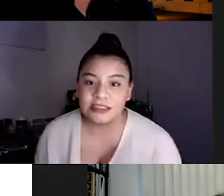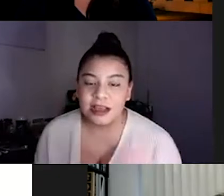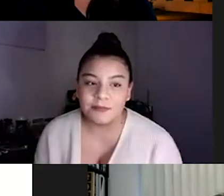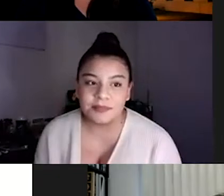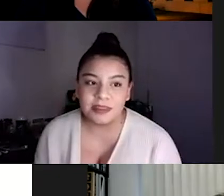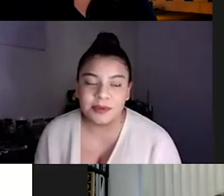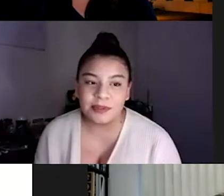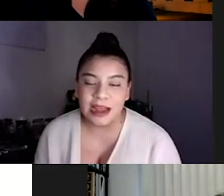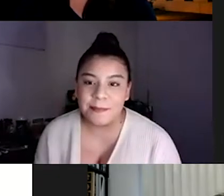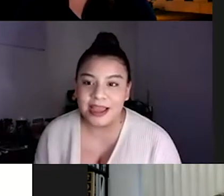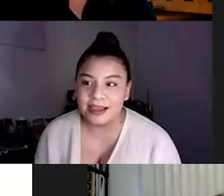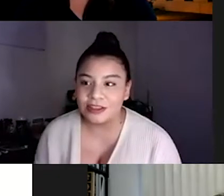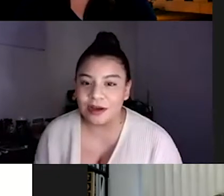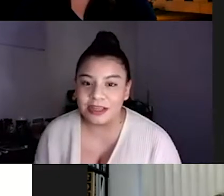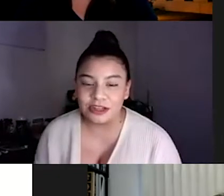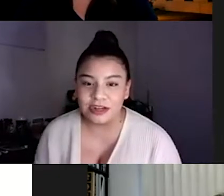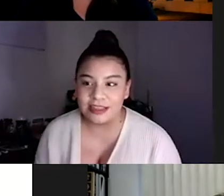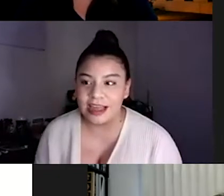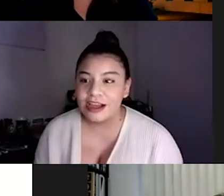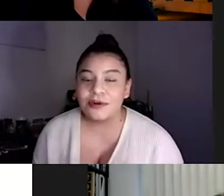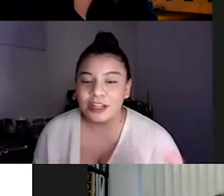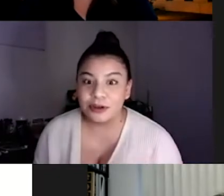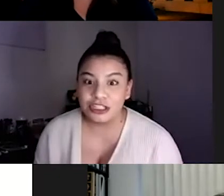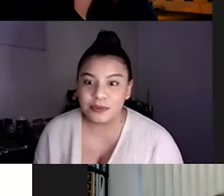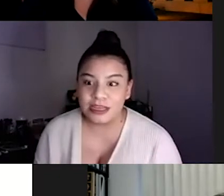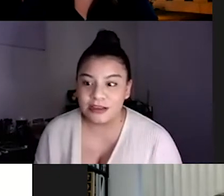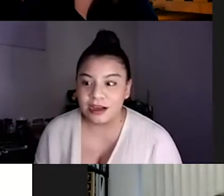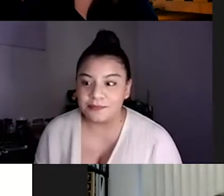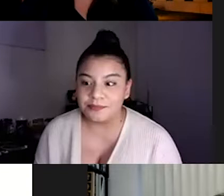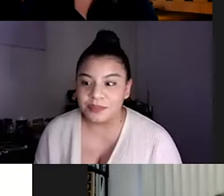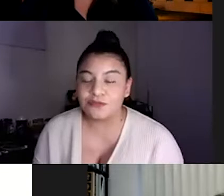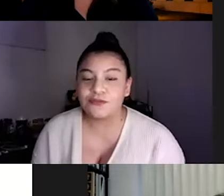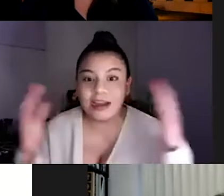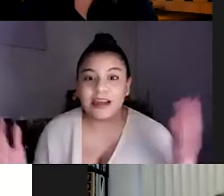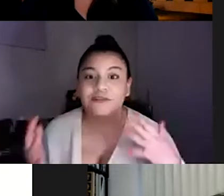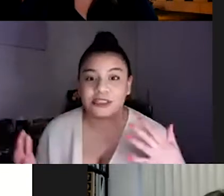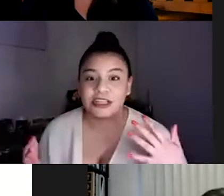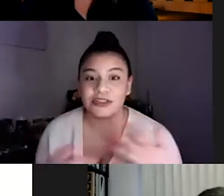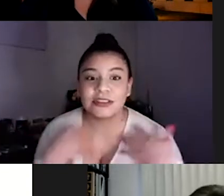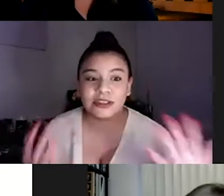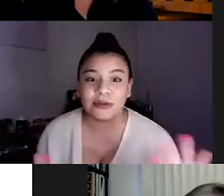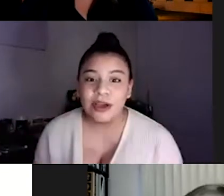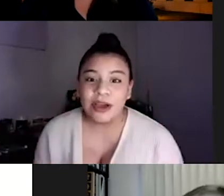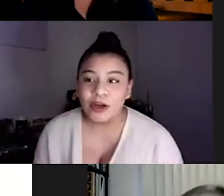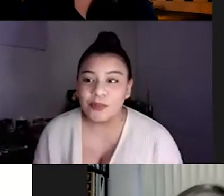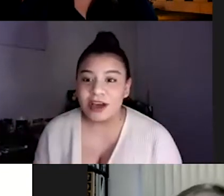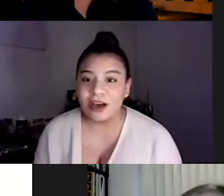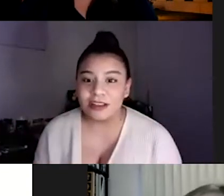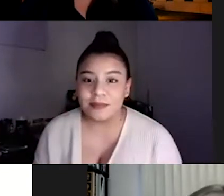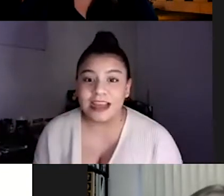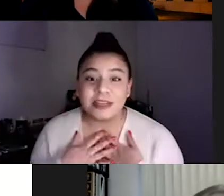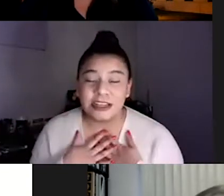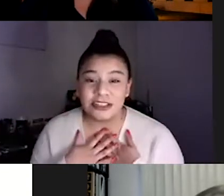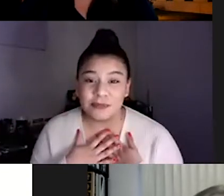well as the people that I met throughout my journey, that really pushed me to find my full potential and to go